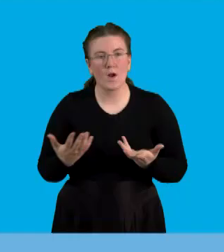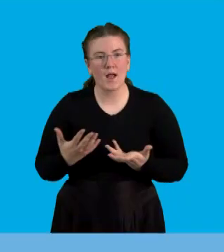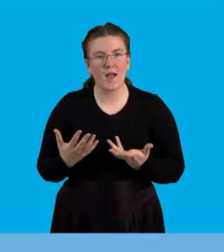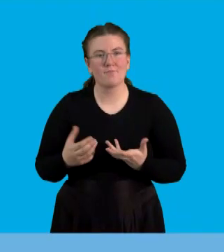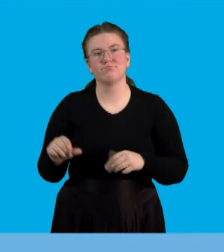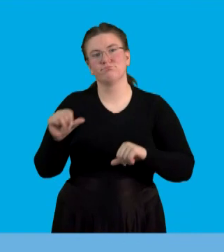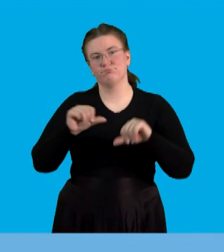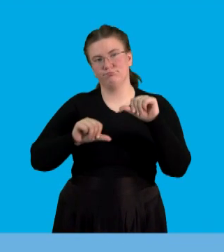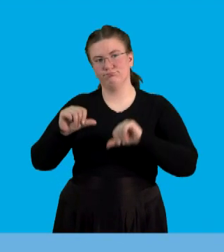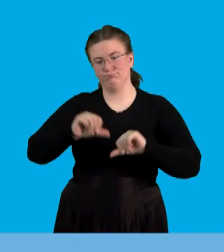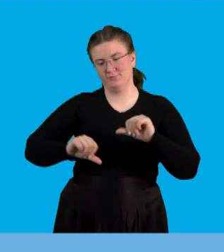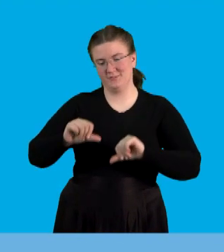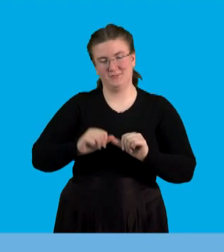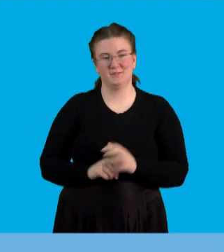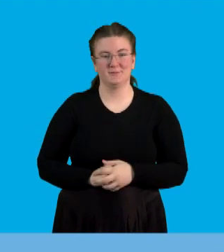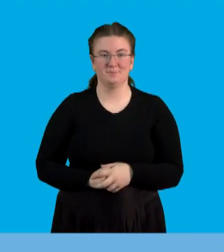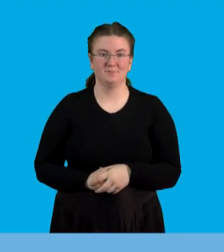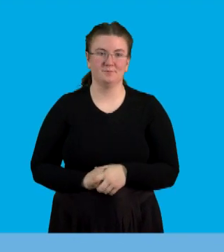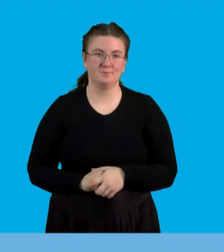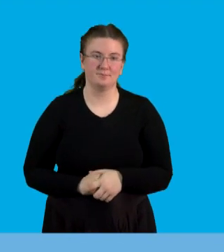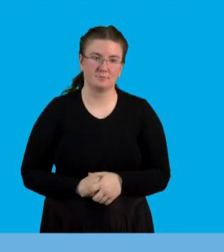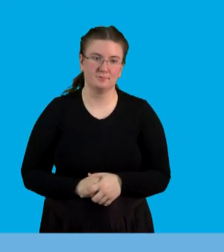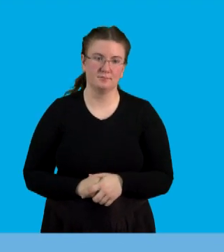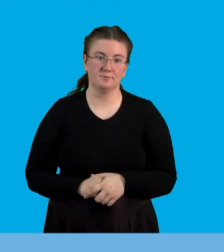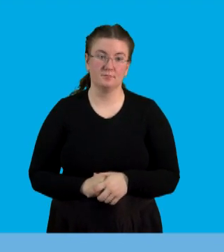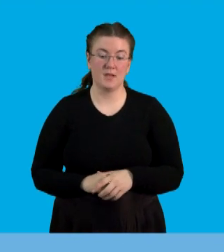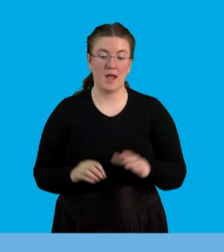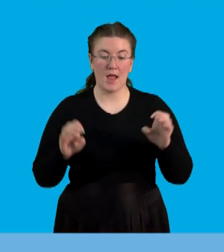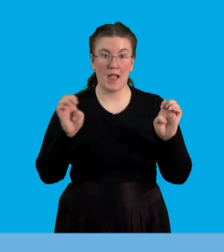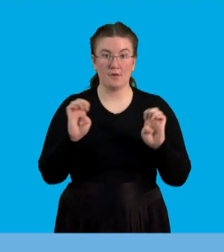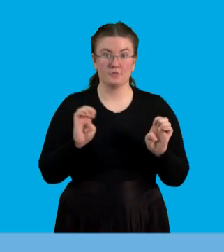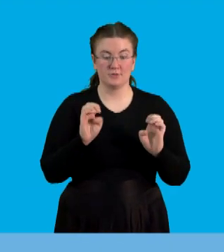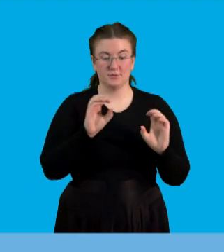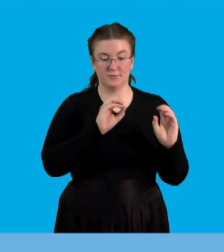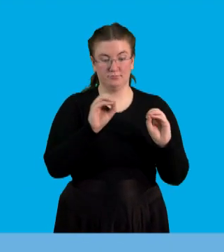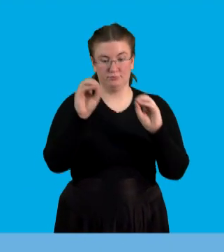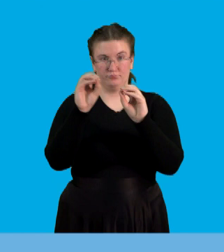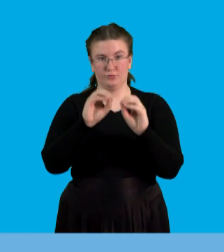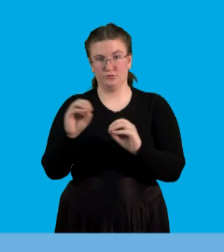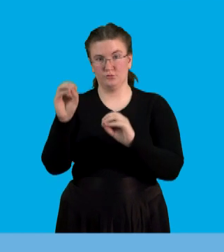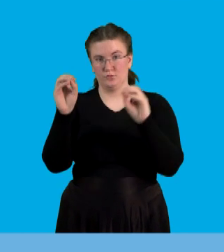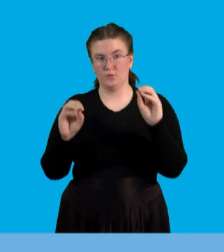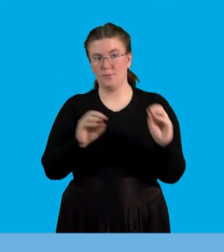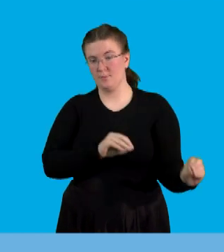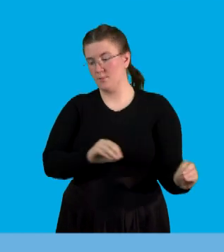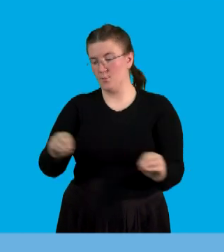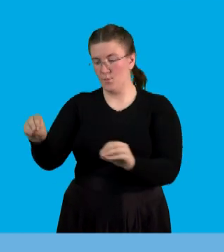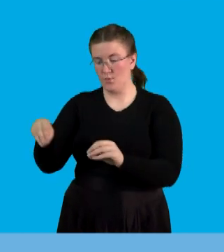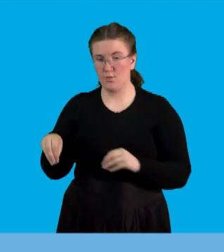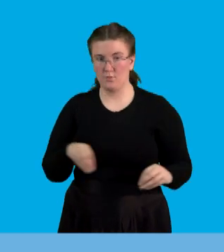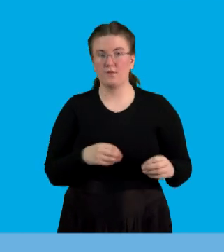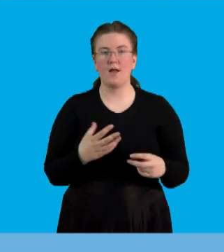here. So now, when the electrons move, they have both the potential and the kinetic